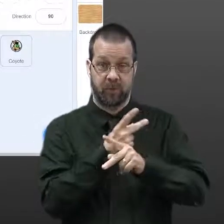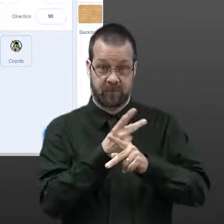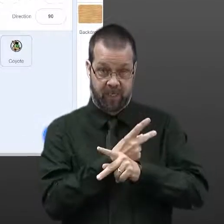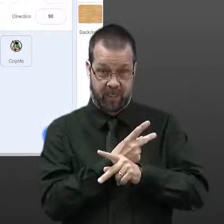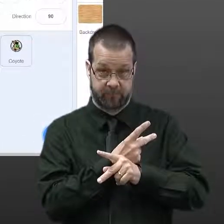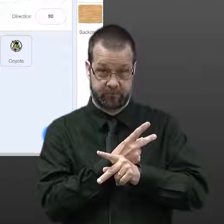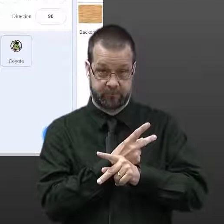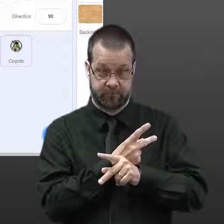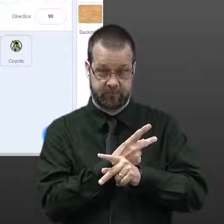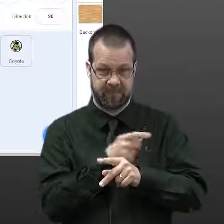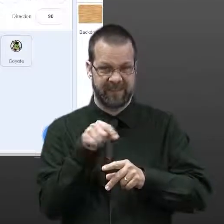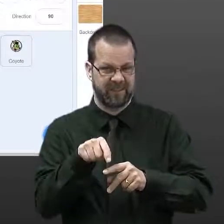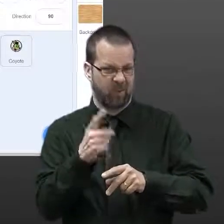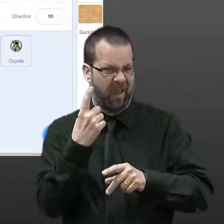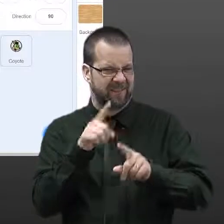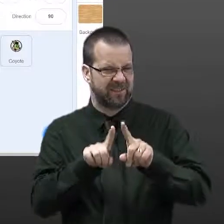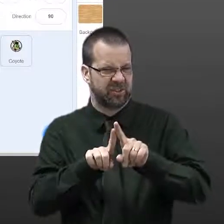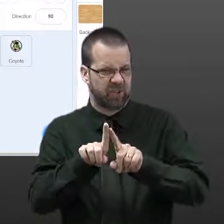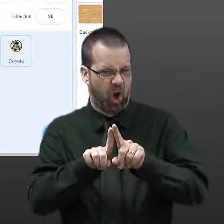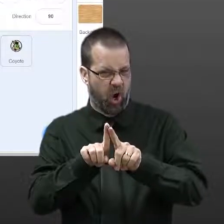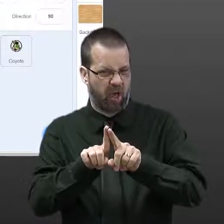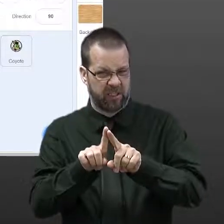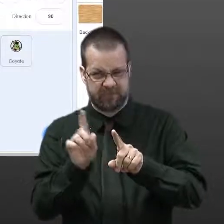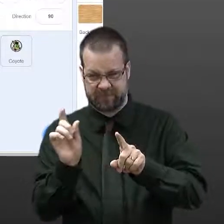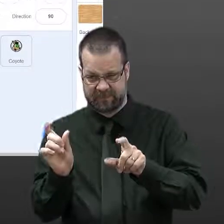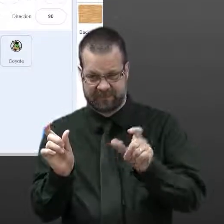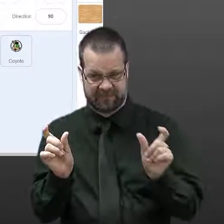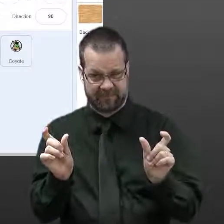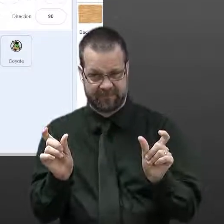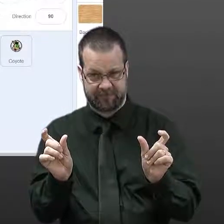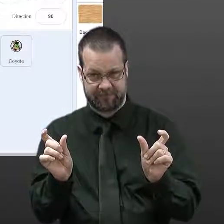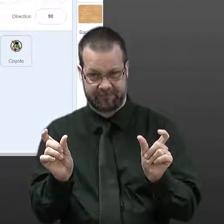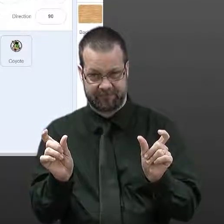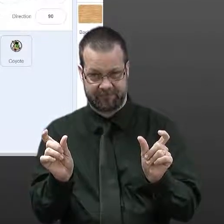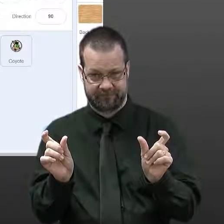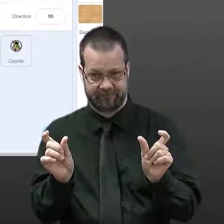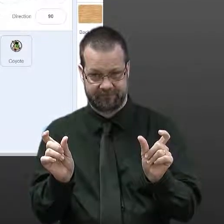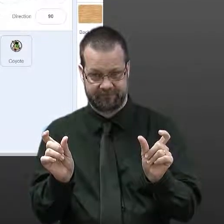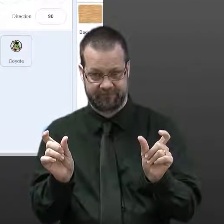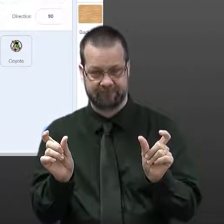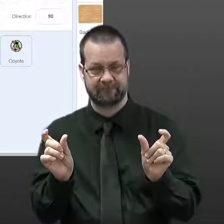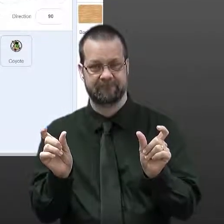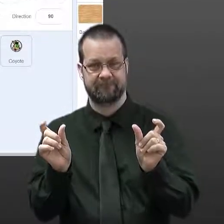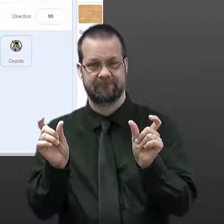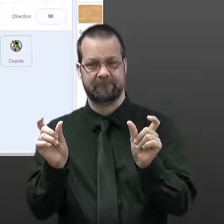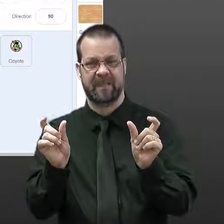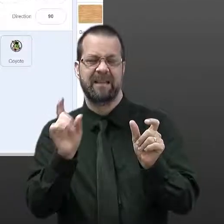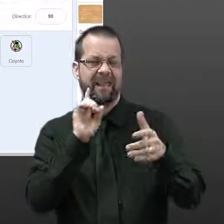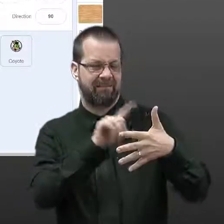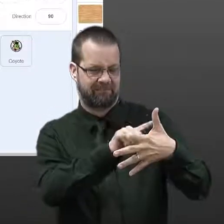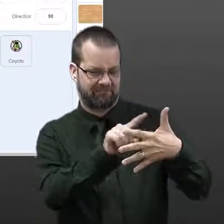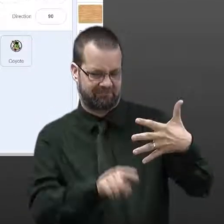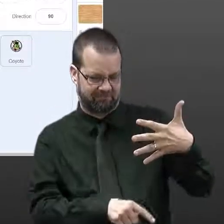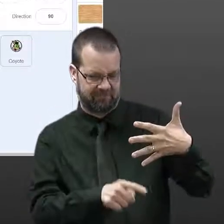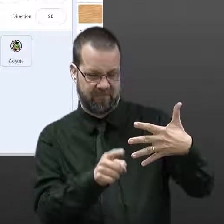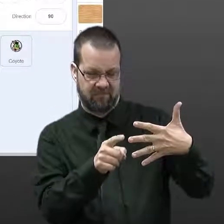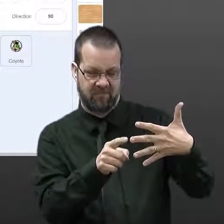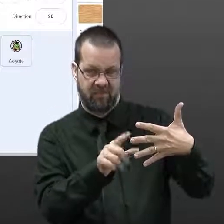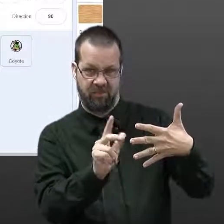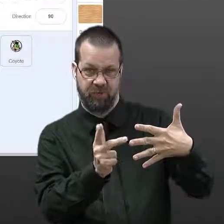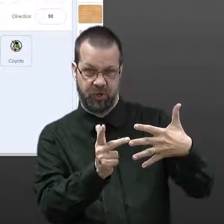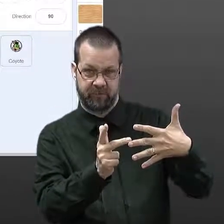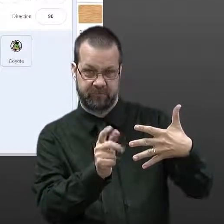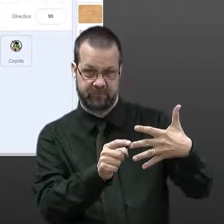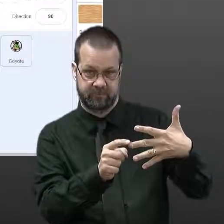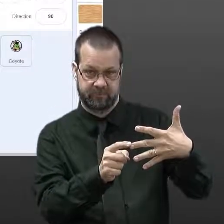a multiplication block. This one has a little star on it and should be the third block down